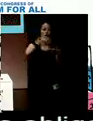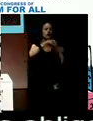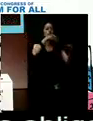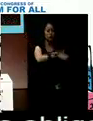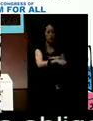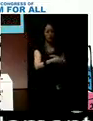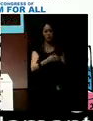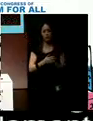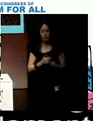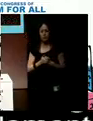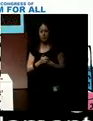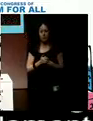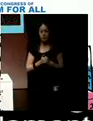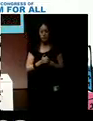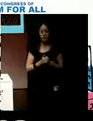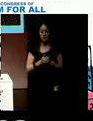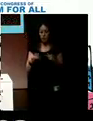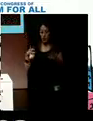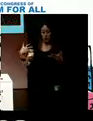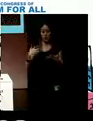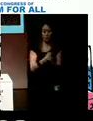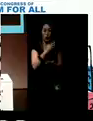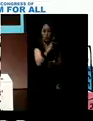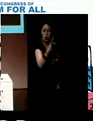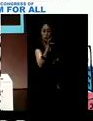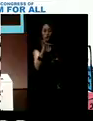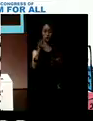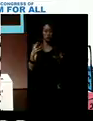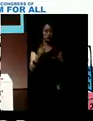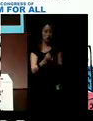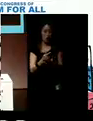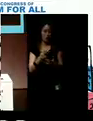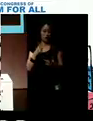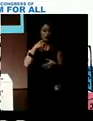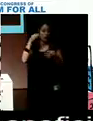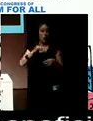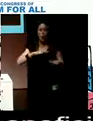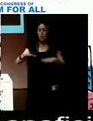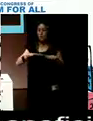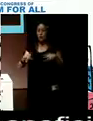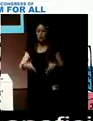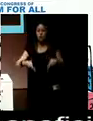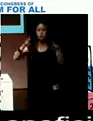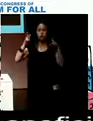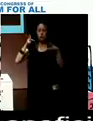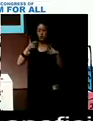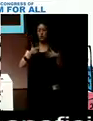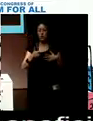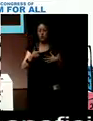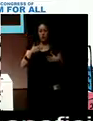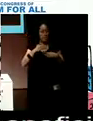internal market and ensure free movement of goods and services, and remove further all the barriers that would